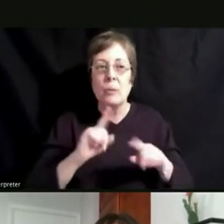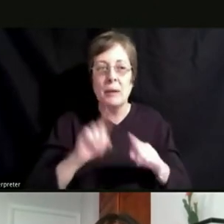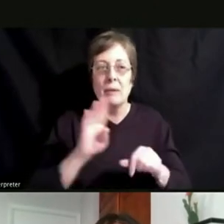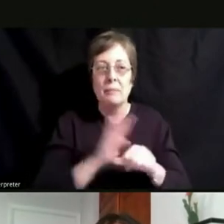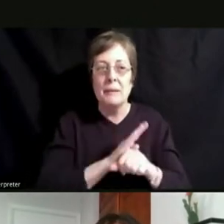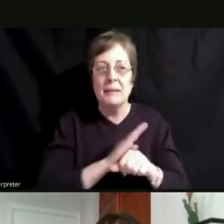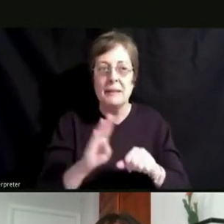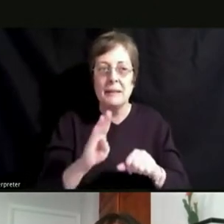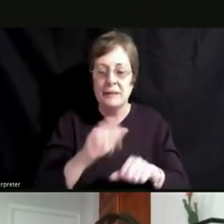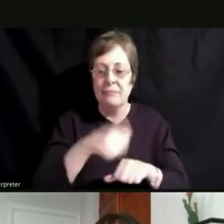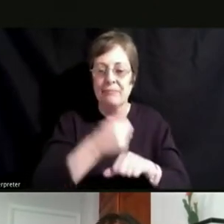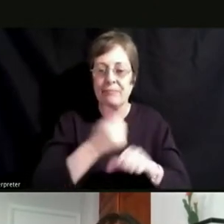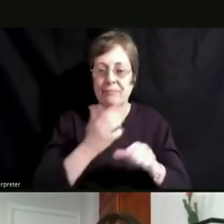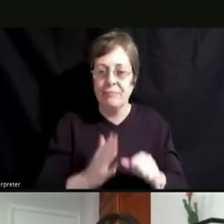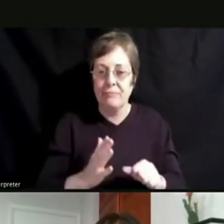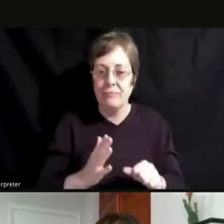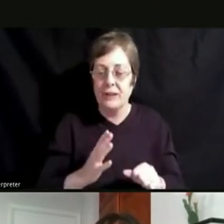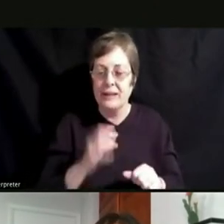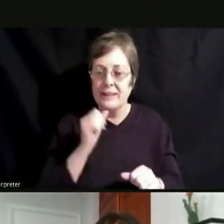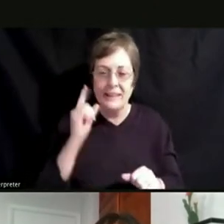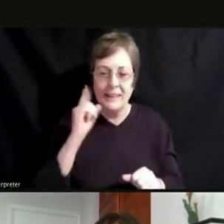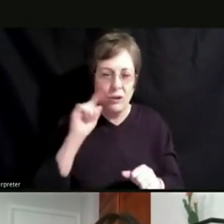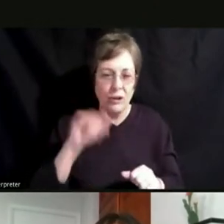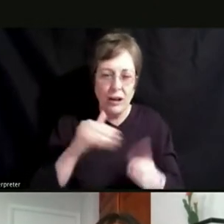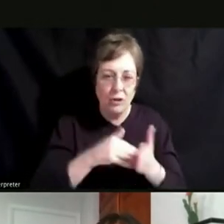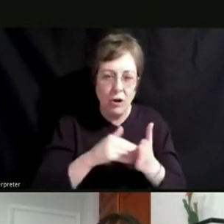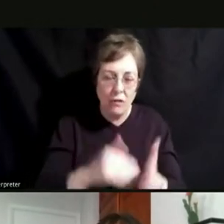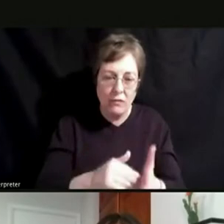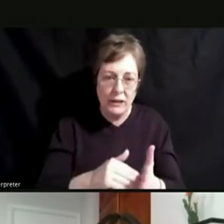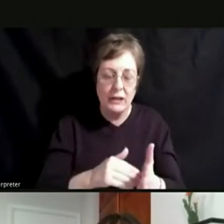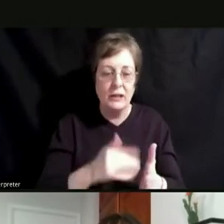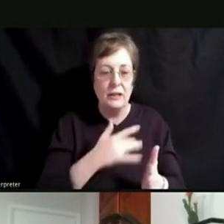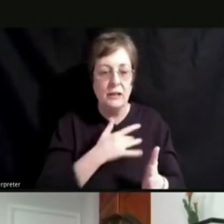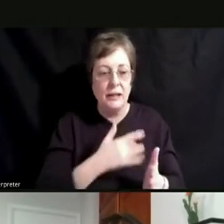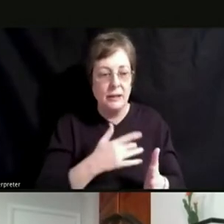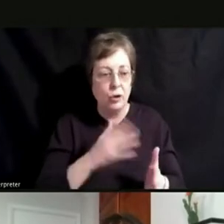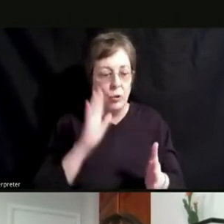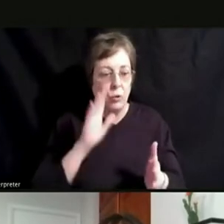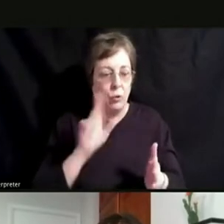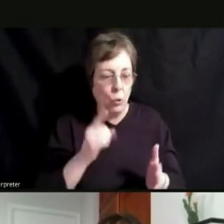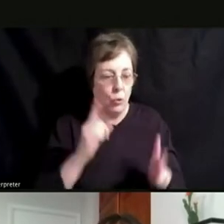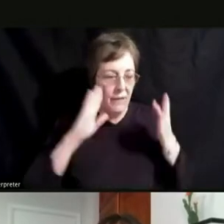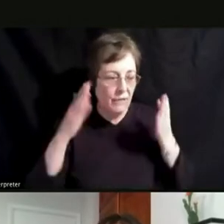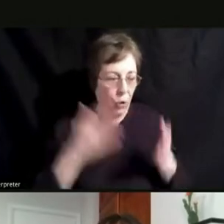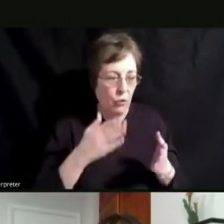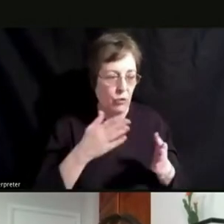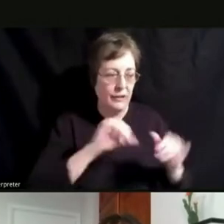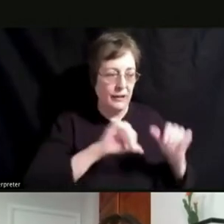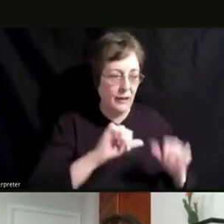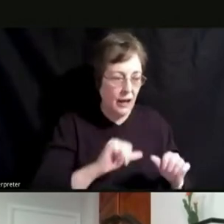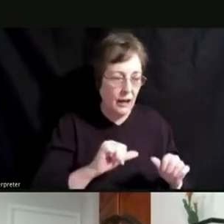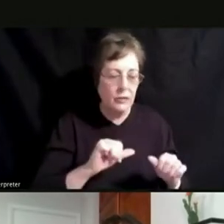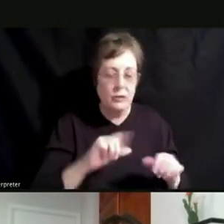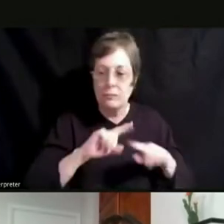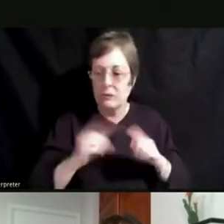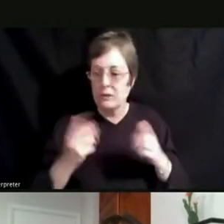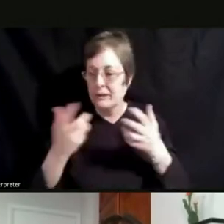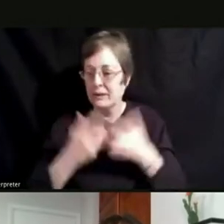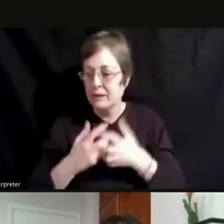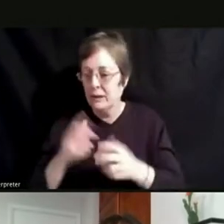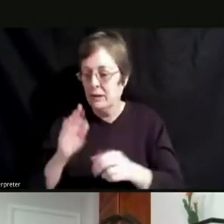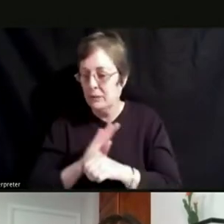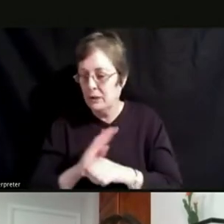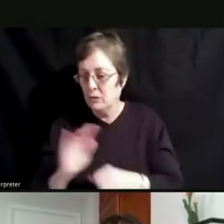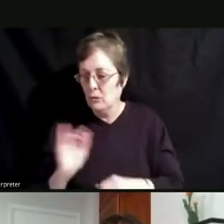a lot when you travel that road, that pure scientist talking about business or entrepreneurship. But I always wanted to be an entrepreneur.